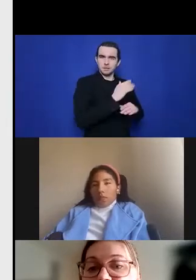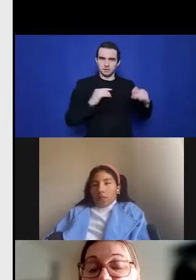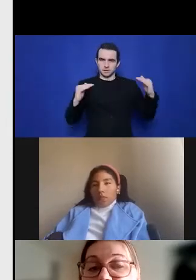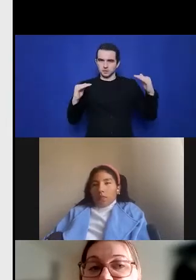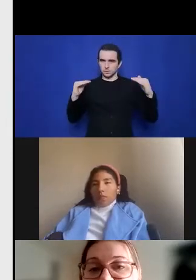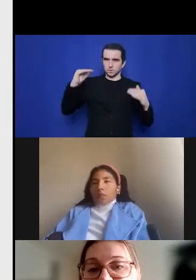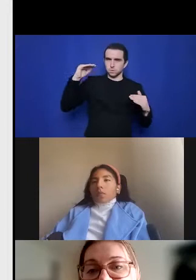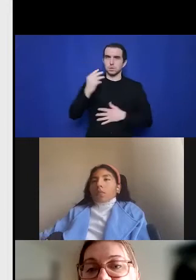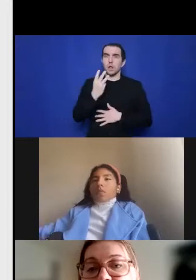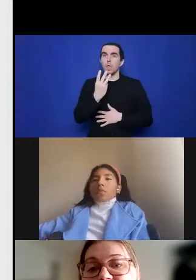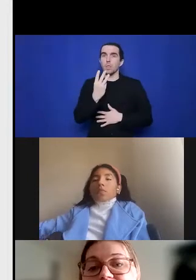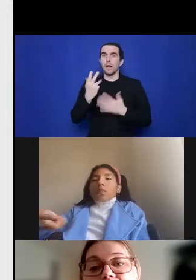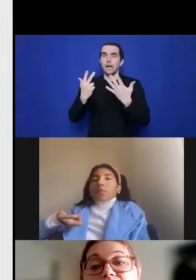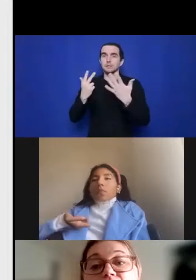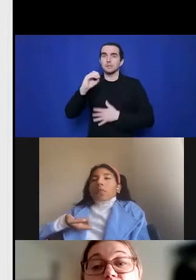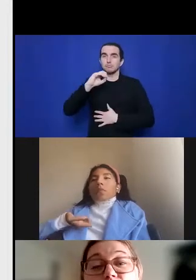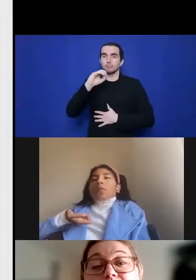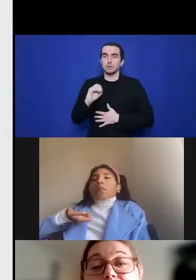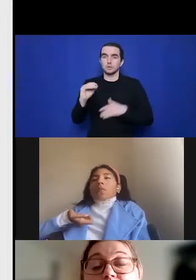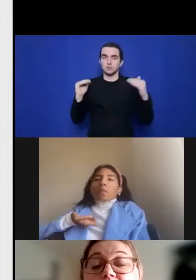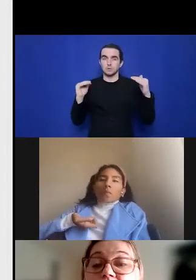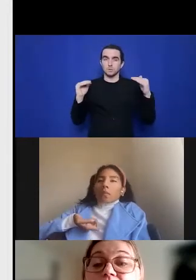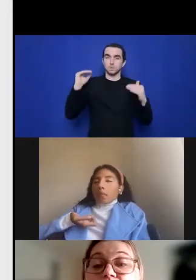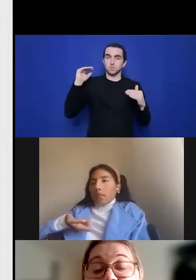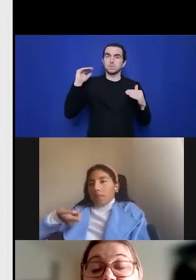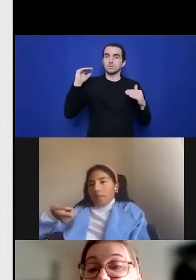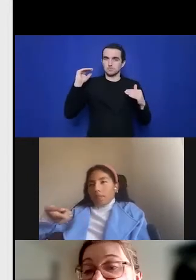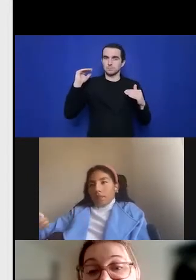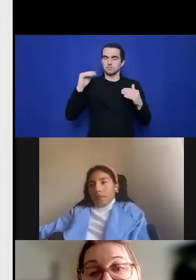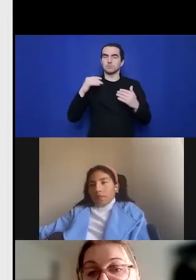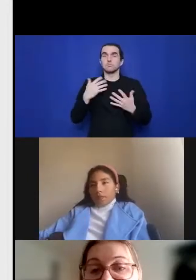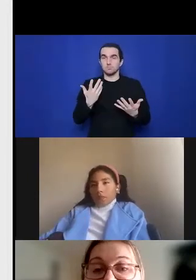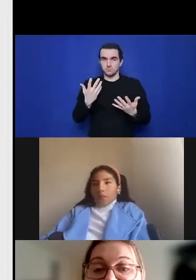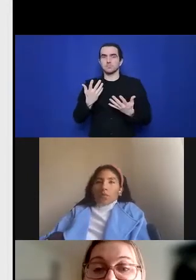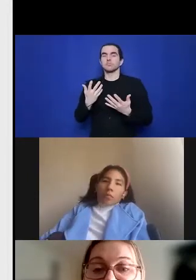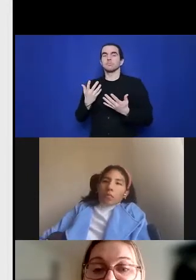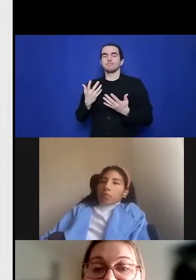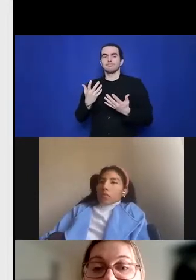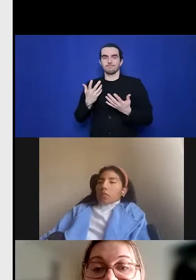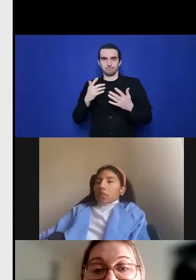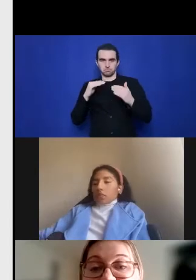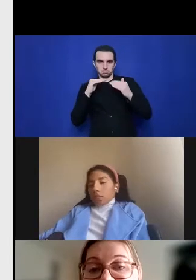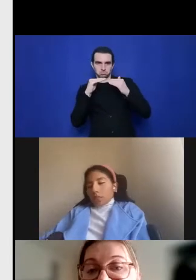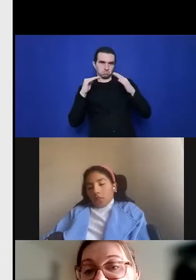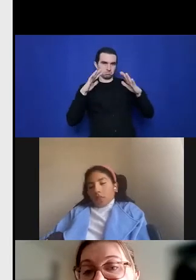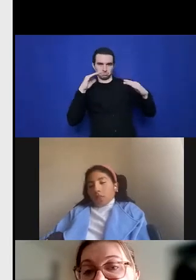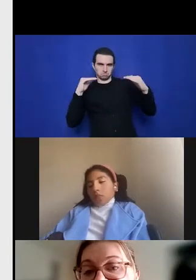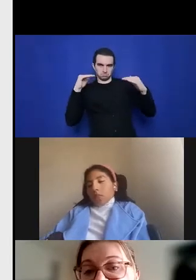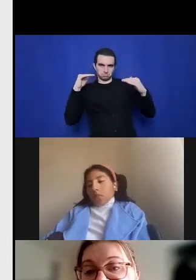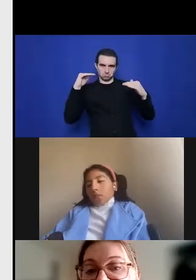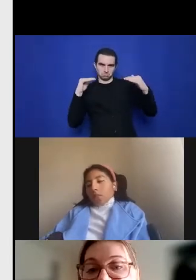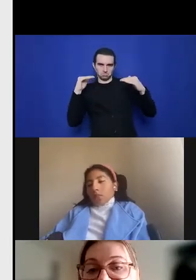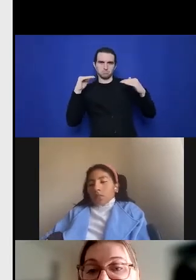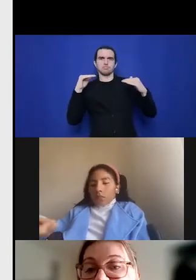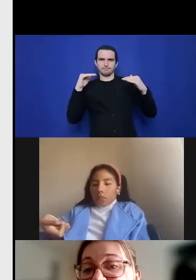are 4.5% times lower for youths with disabilities. Less than